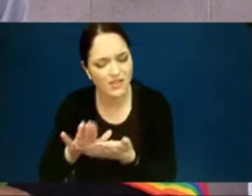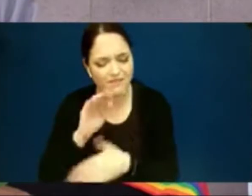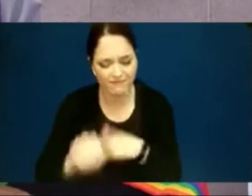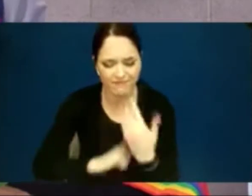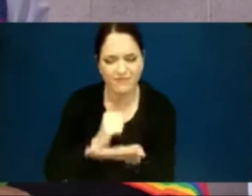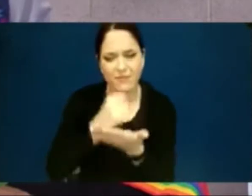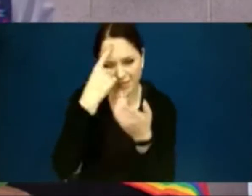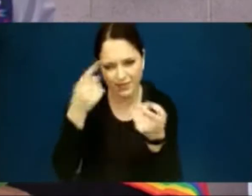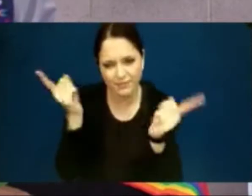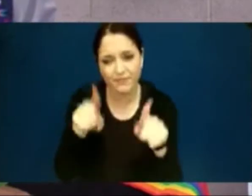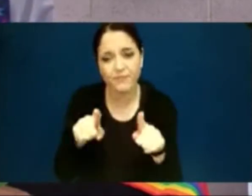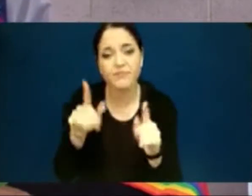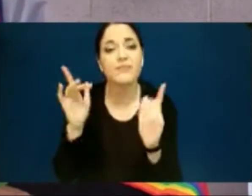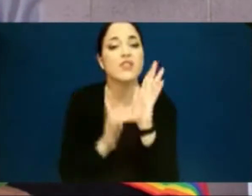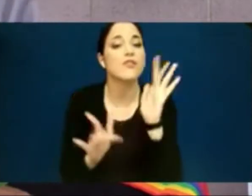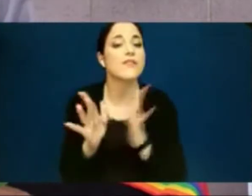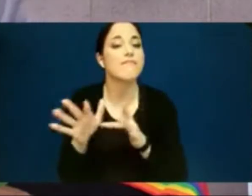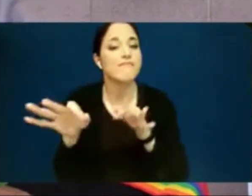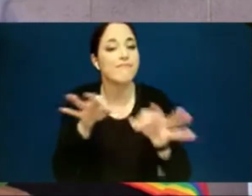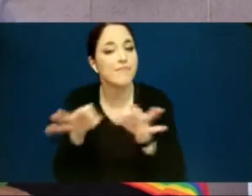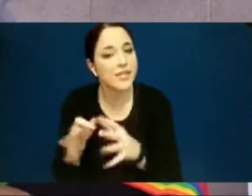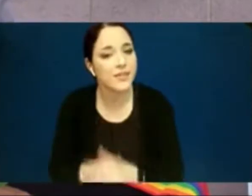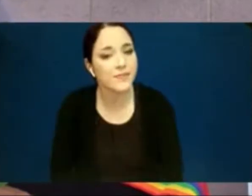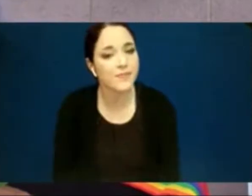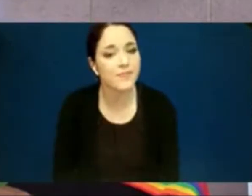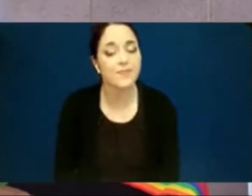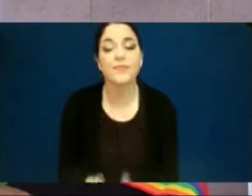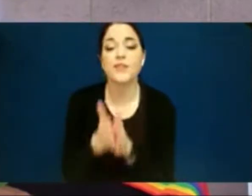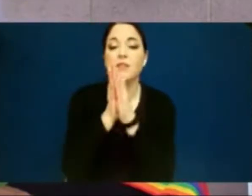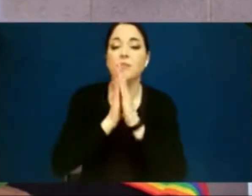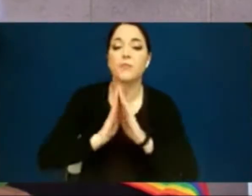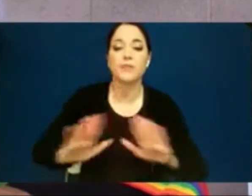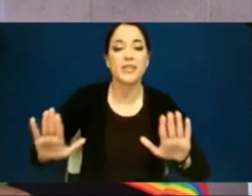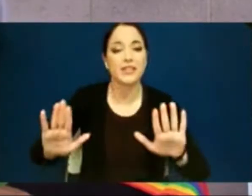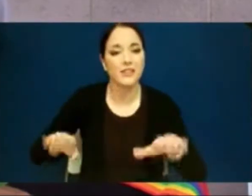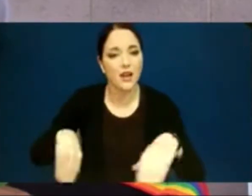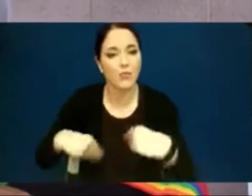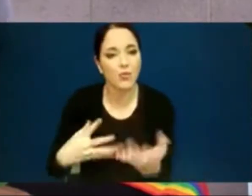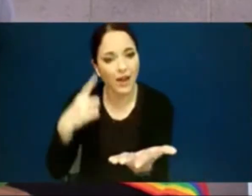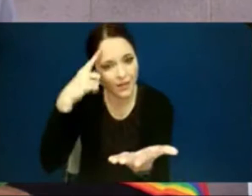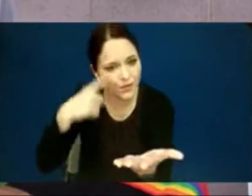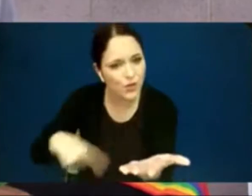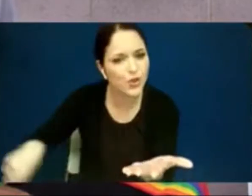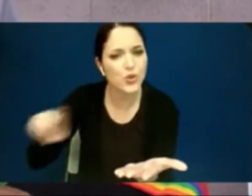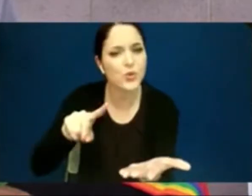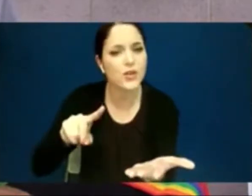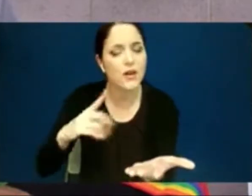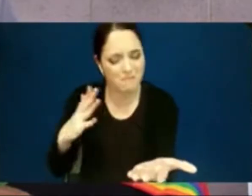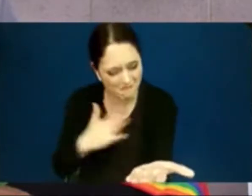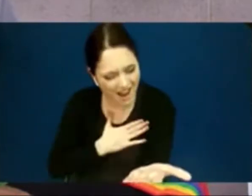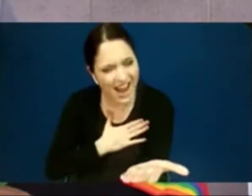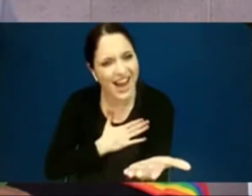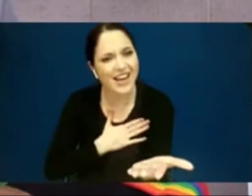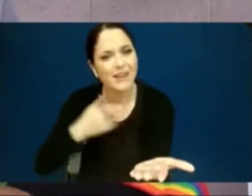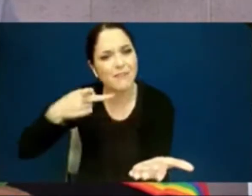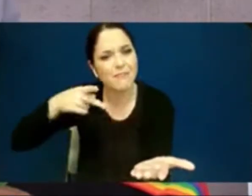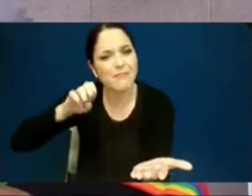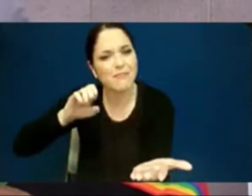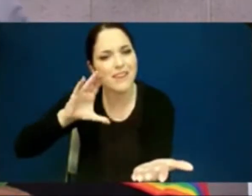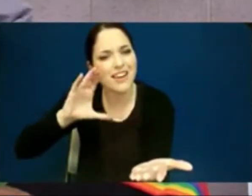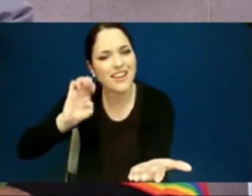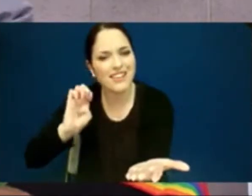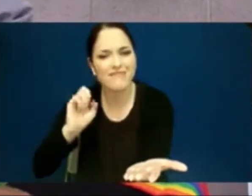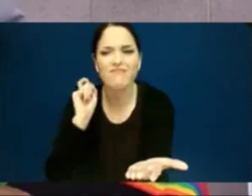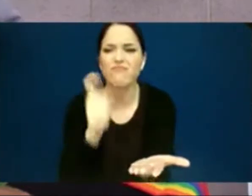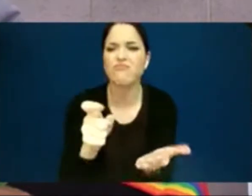Jesus says, "Peace I leave with you. My peace I give to you. Not